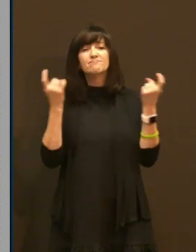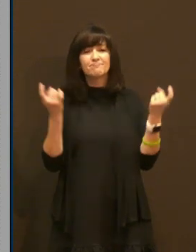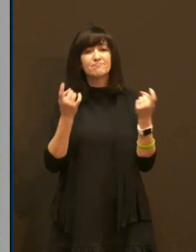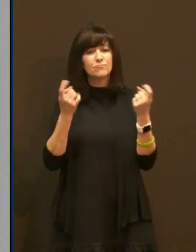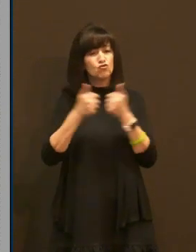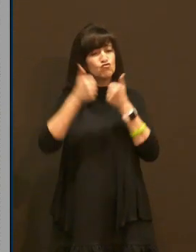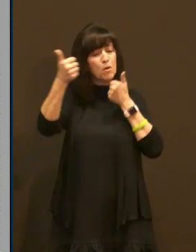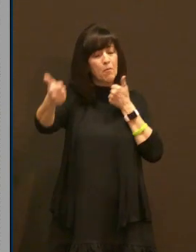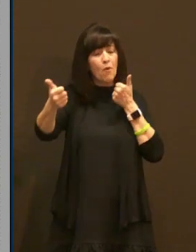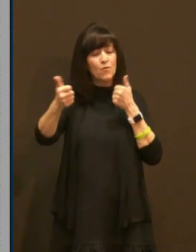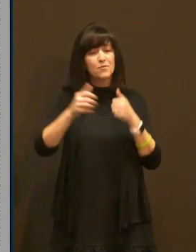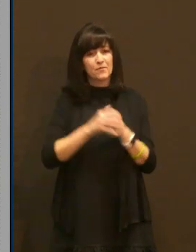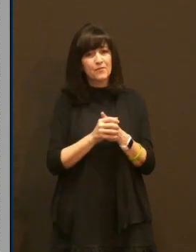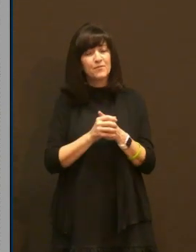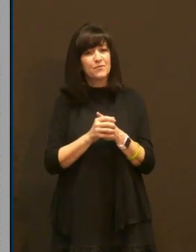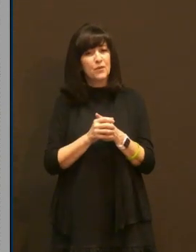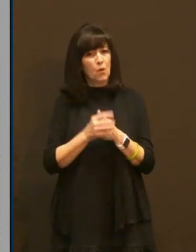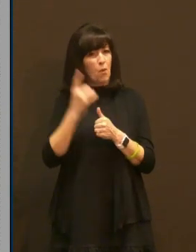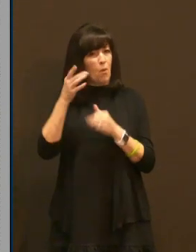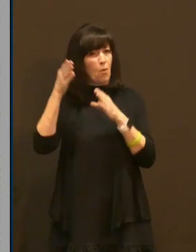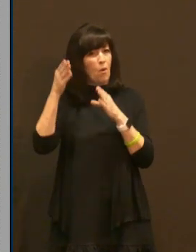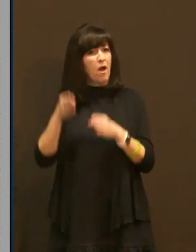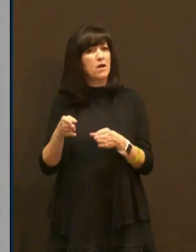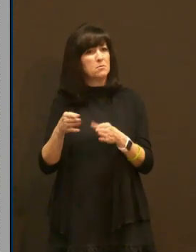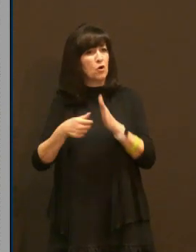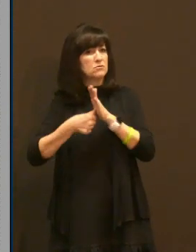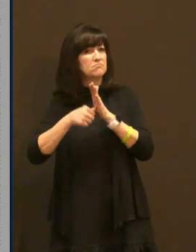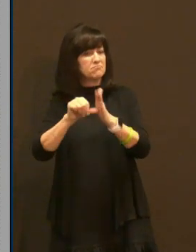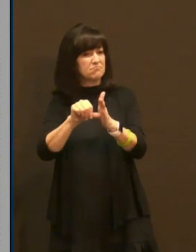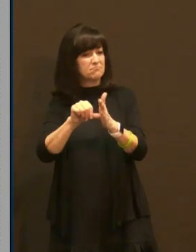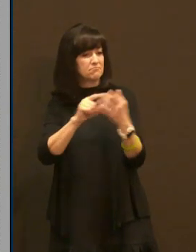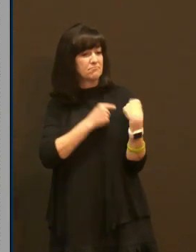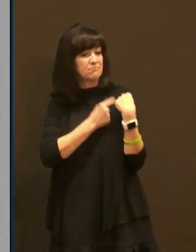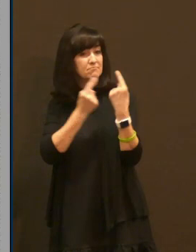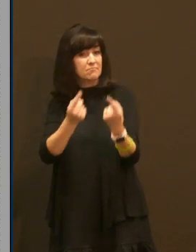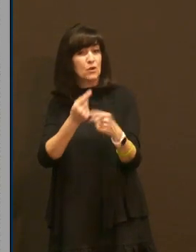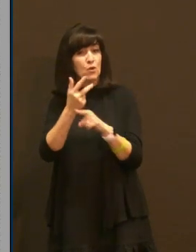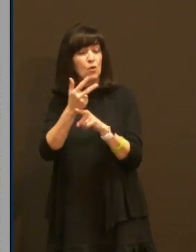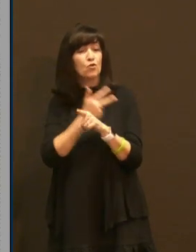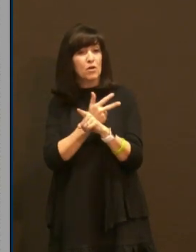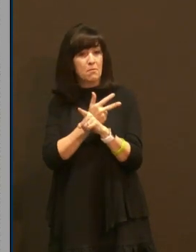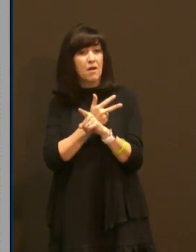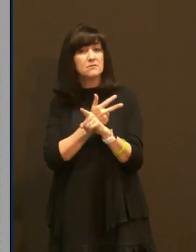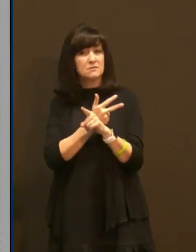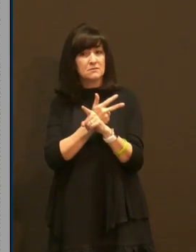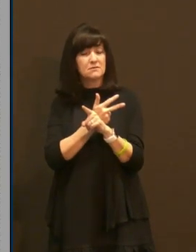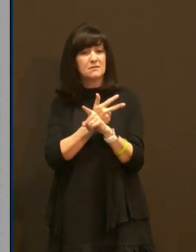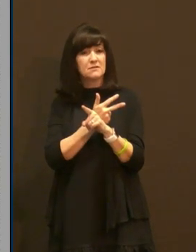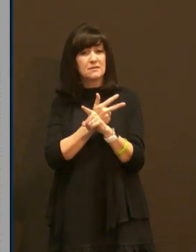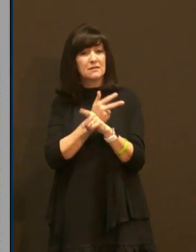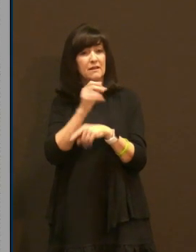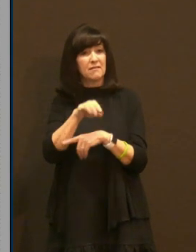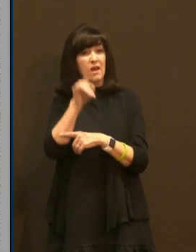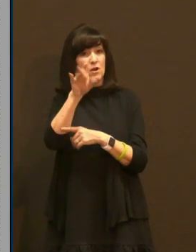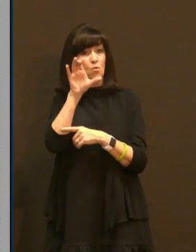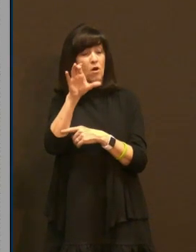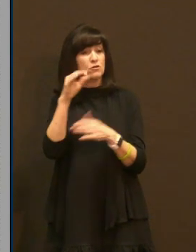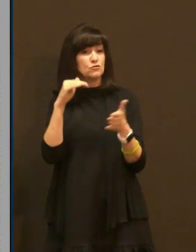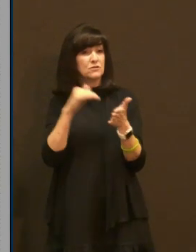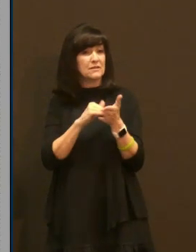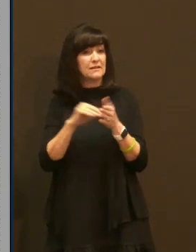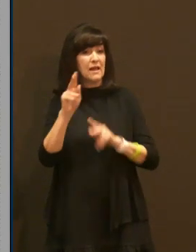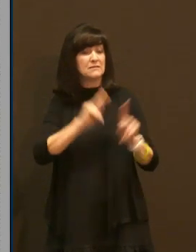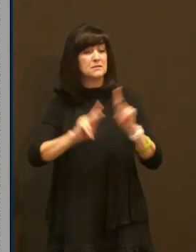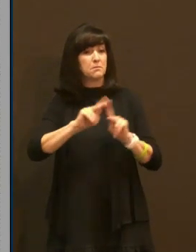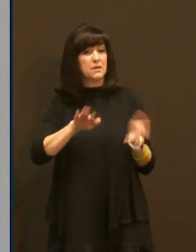ceremonies, somebody pointed out that over the last 3 months, the 100,000 Americans who've